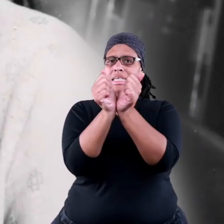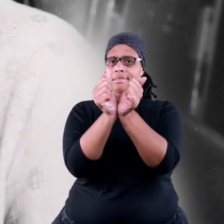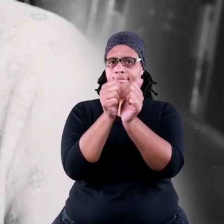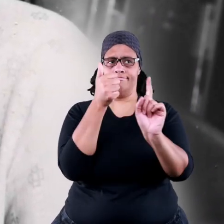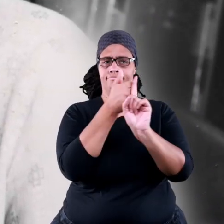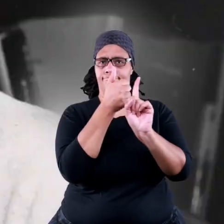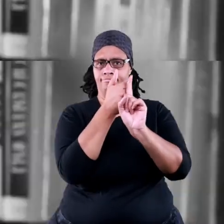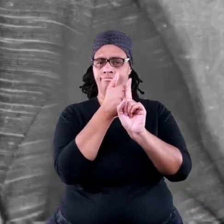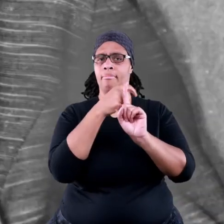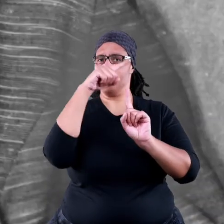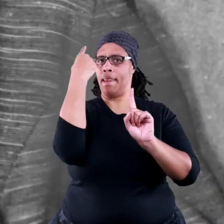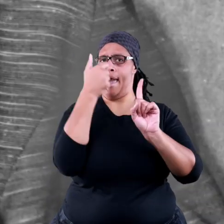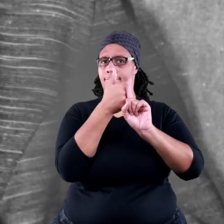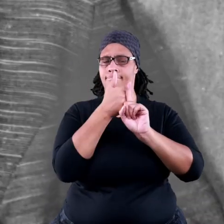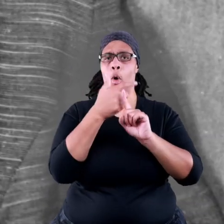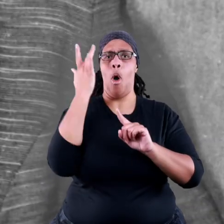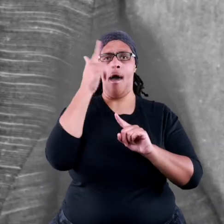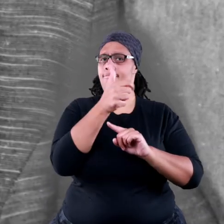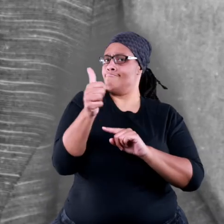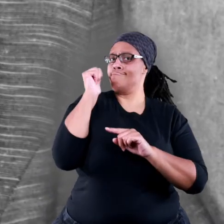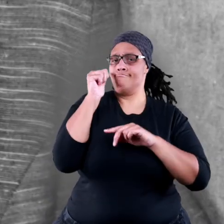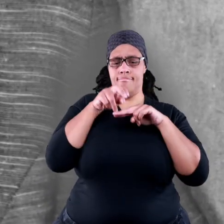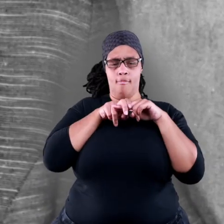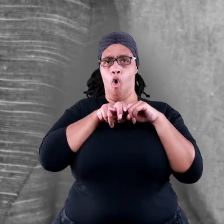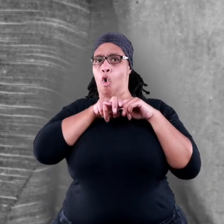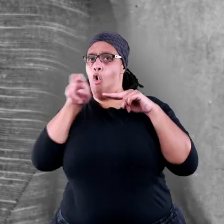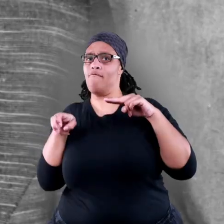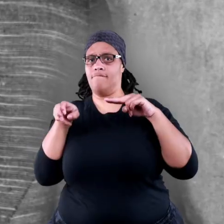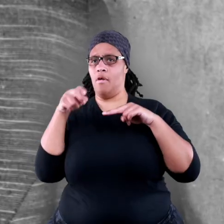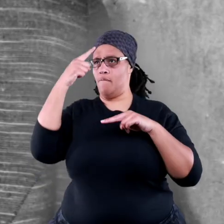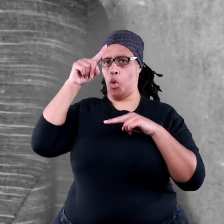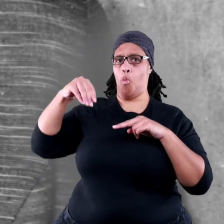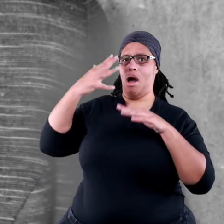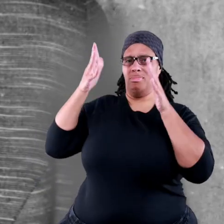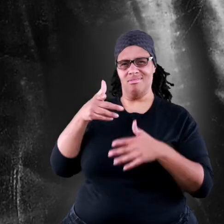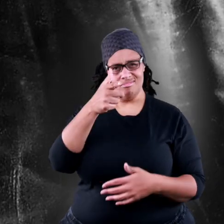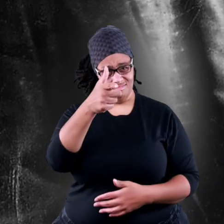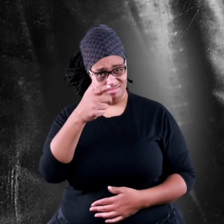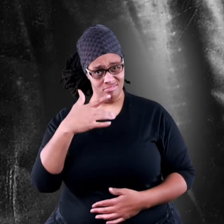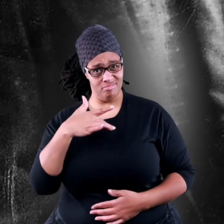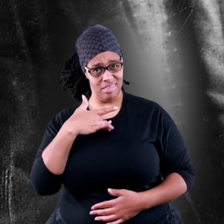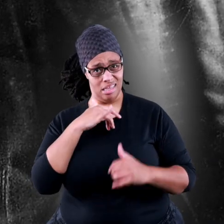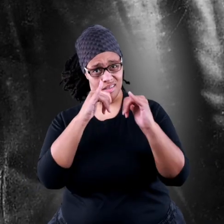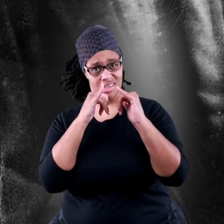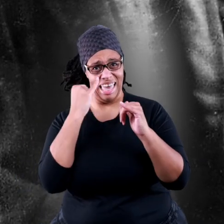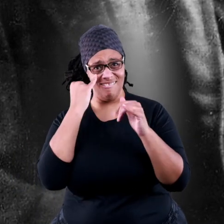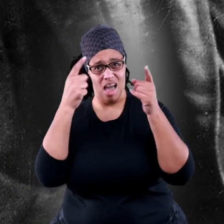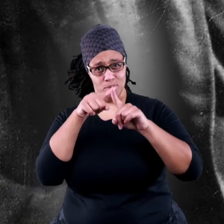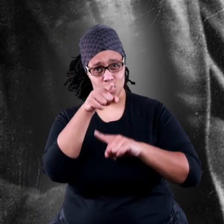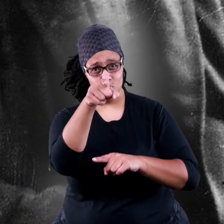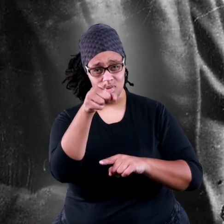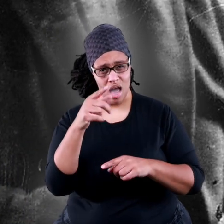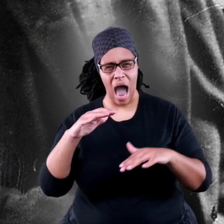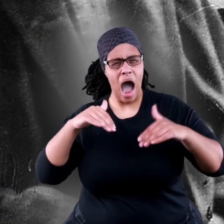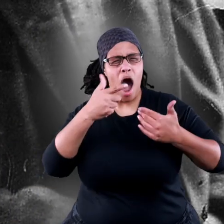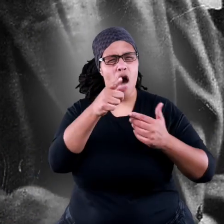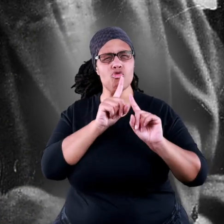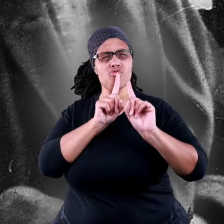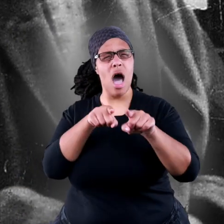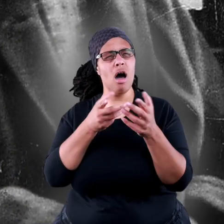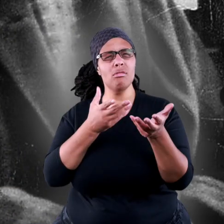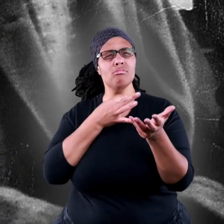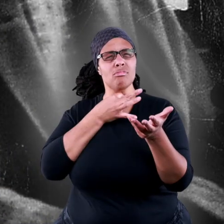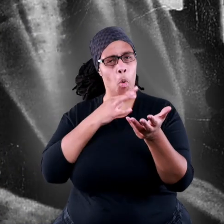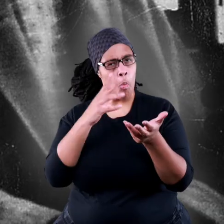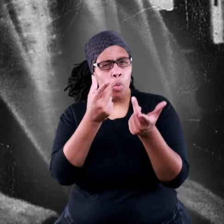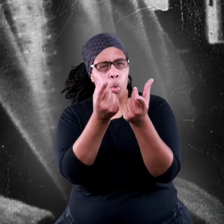was arrested for refusing to give up her seat to a white person on the bus. How would you feel if this happened to you? How